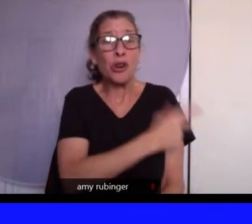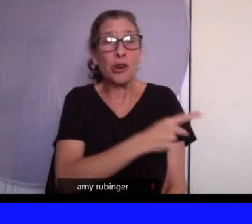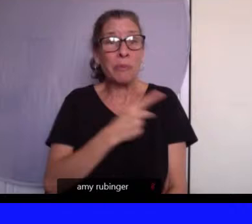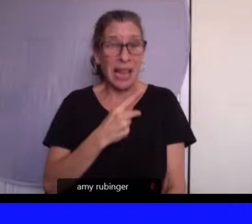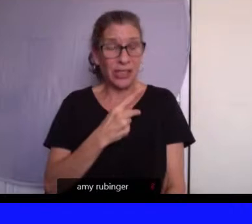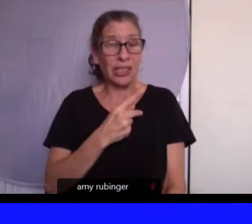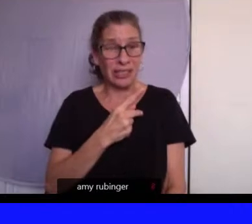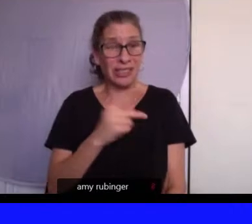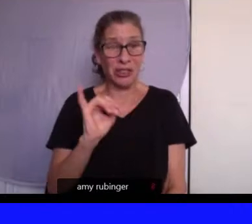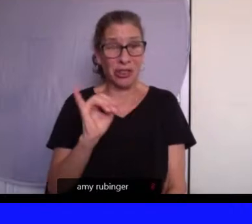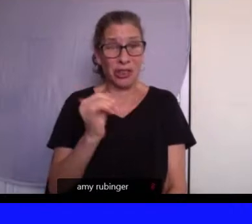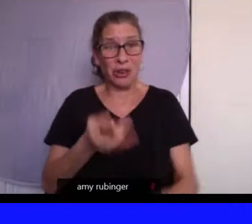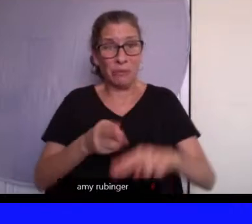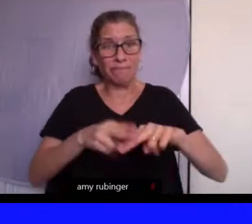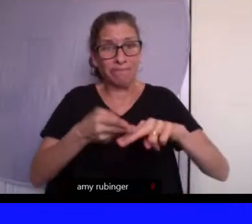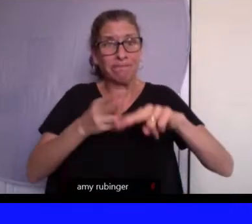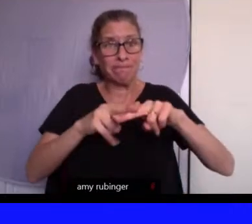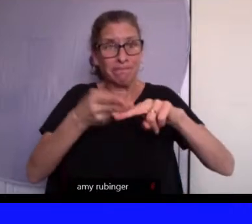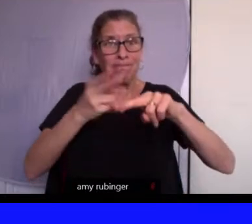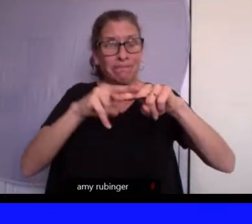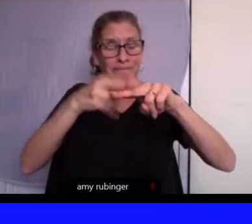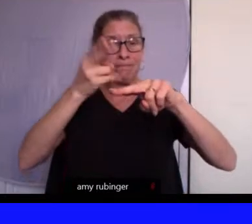learning and development this year.